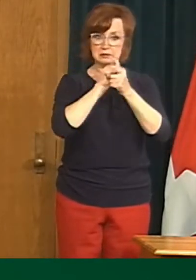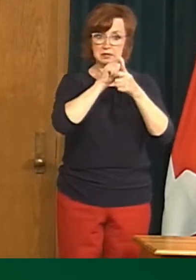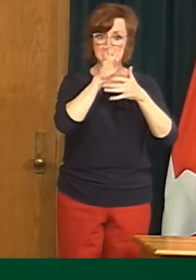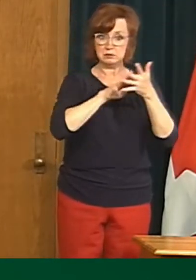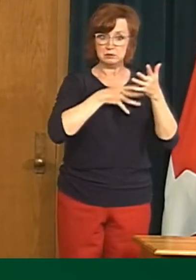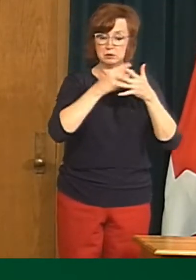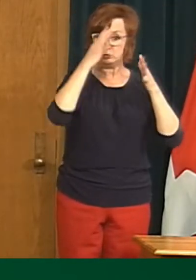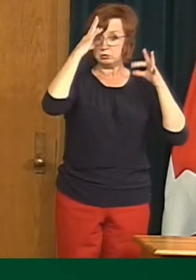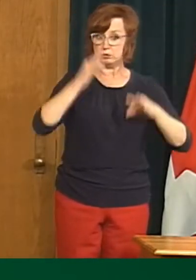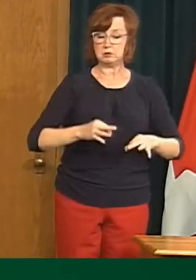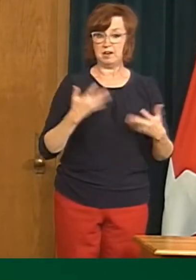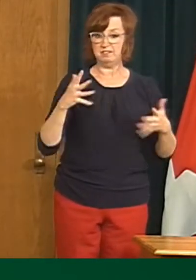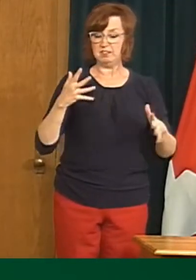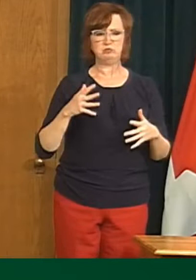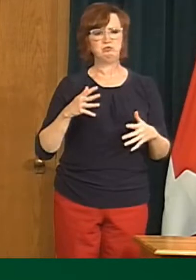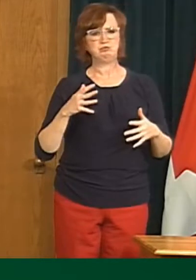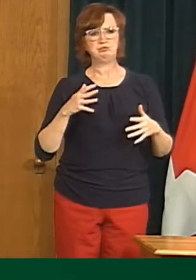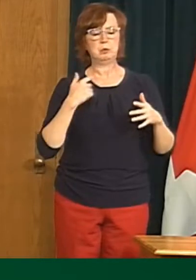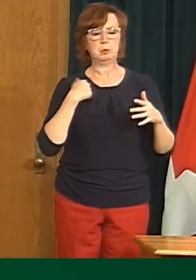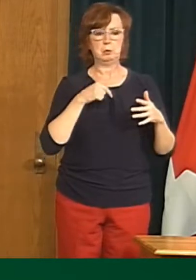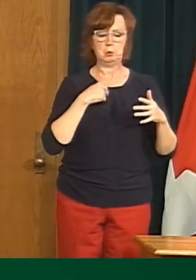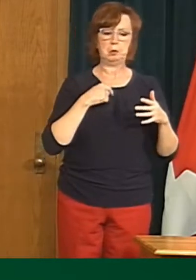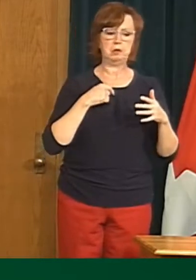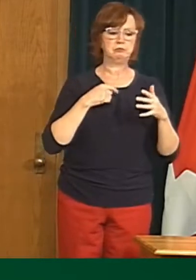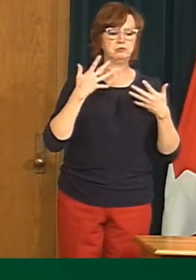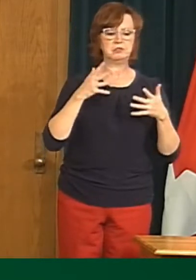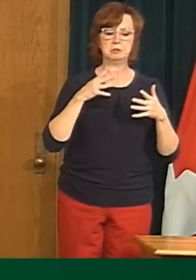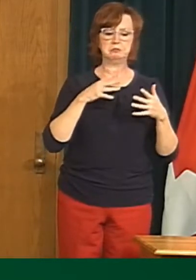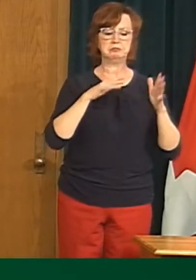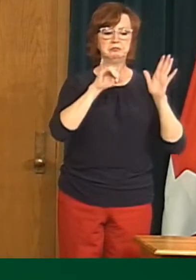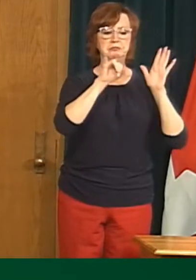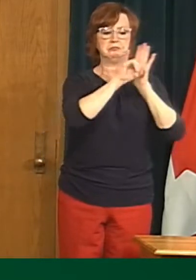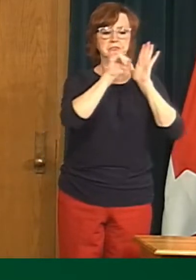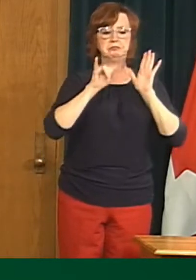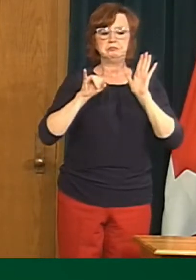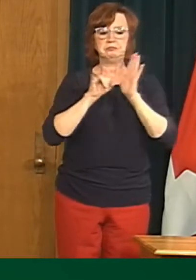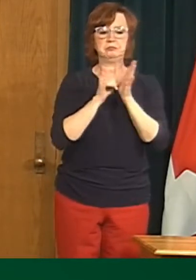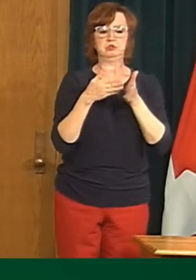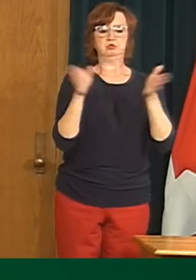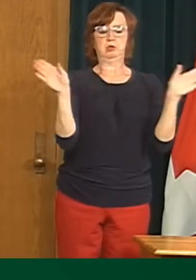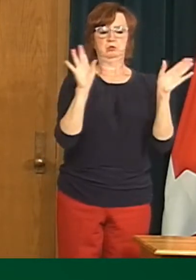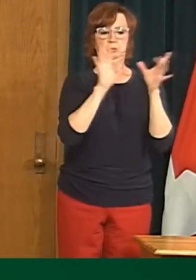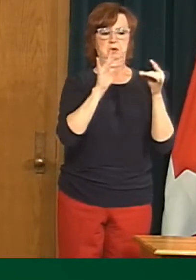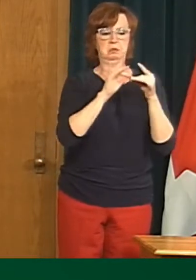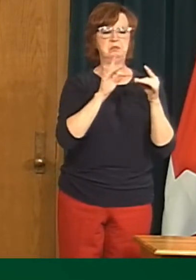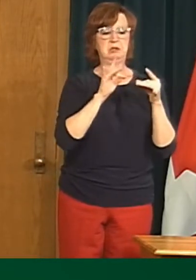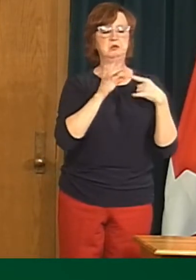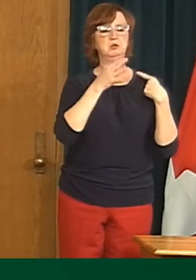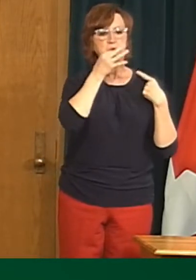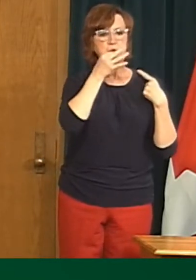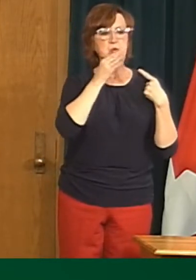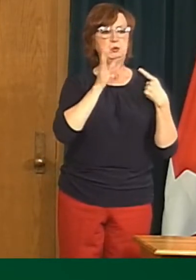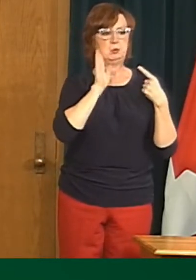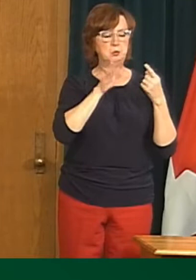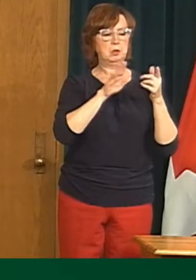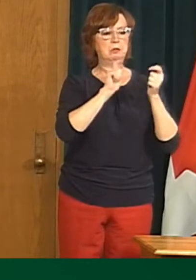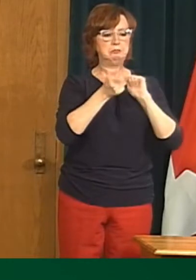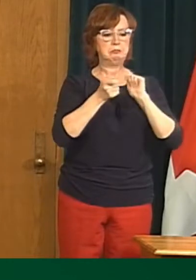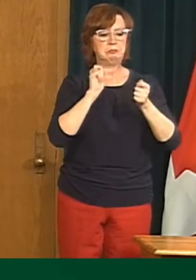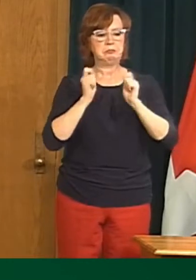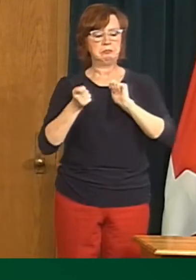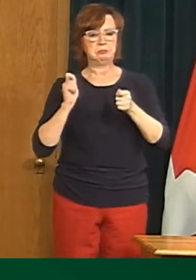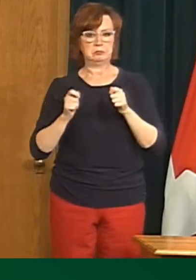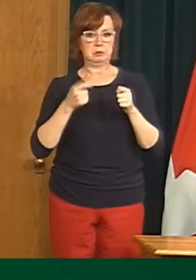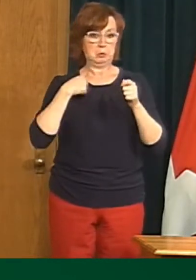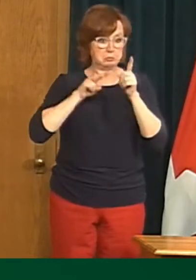that, you know, in the next number of weeks and months that they'd be reopened. So I would say it's fair to say that that this